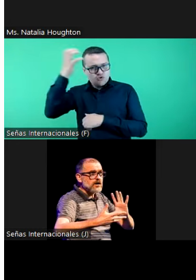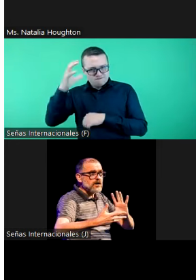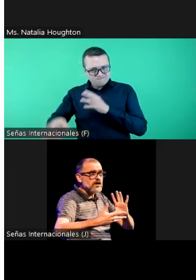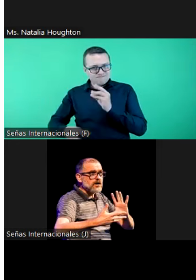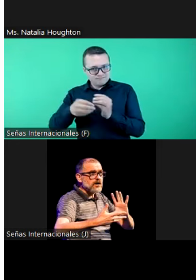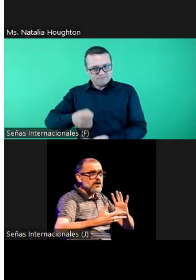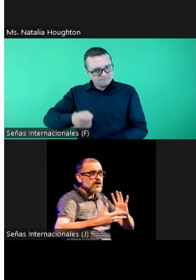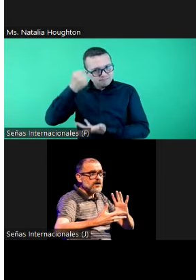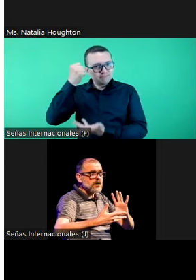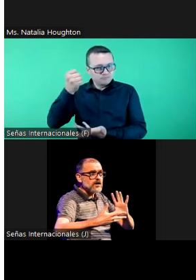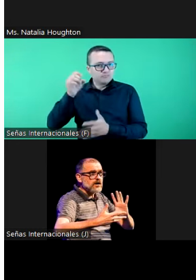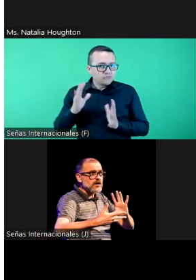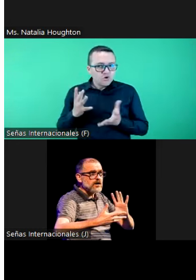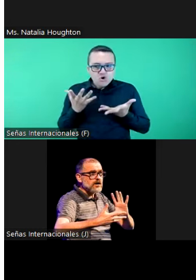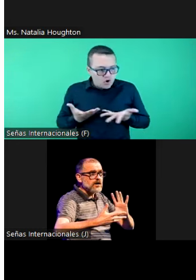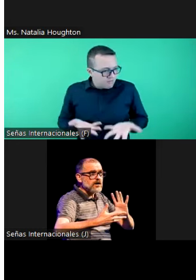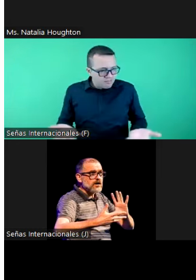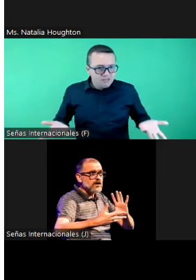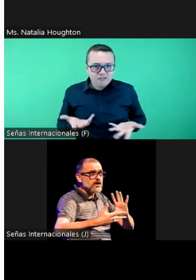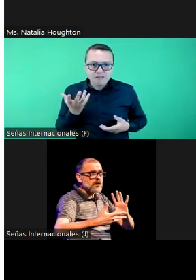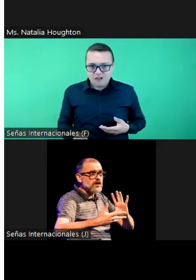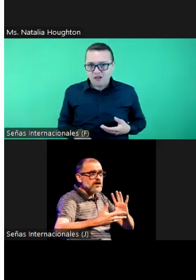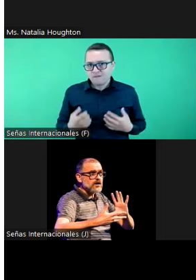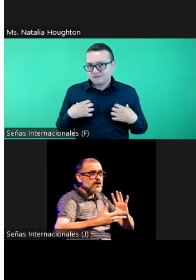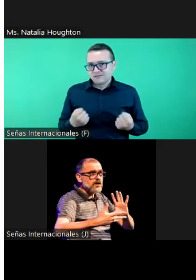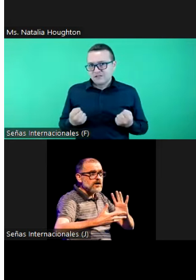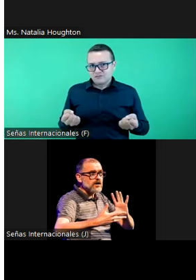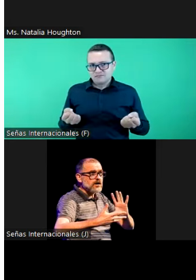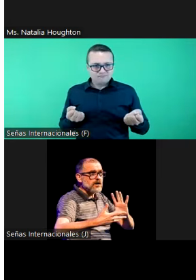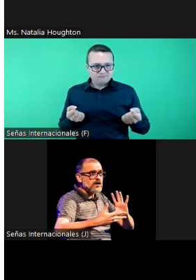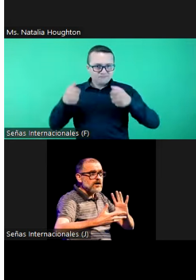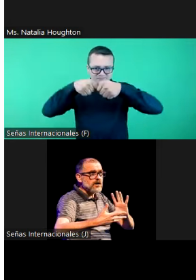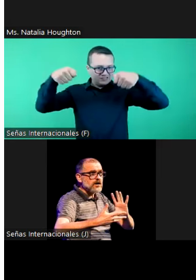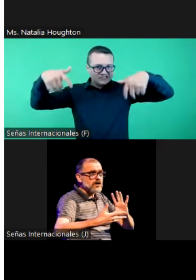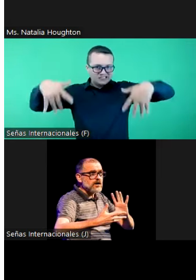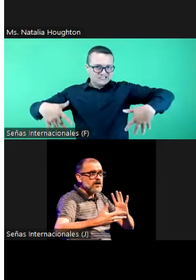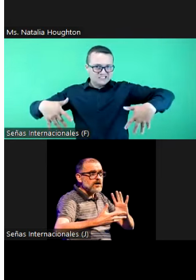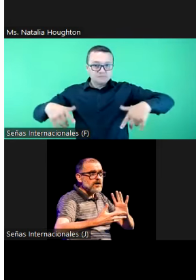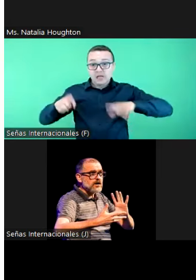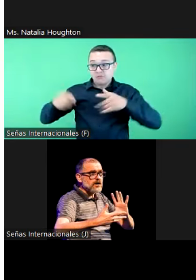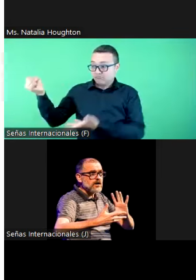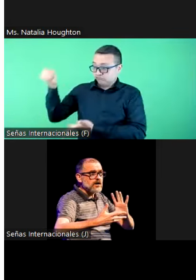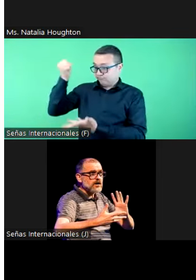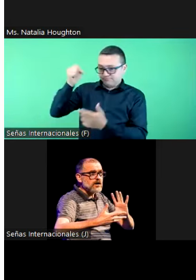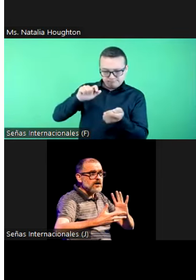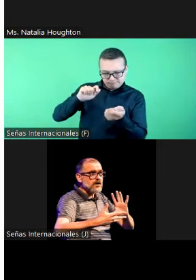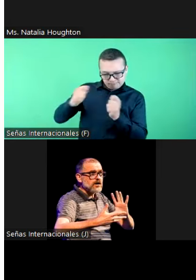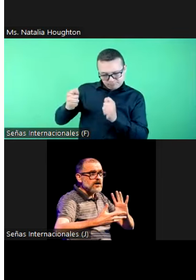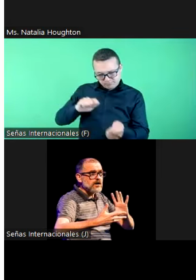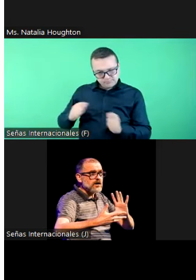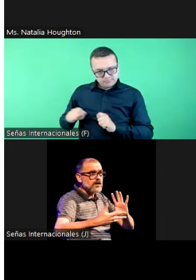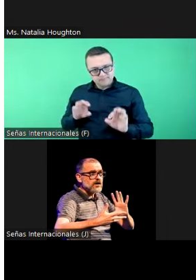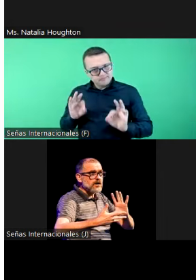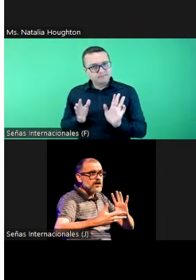public funds apart from what existed in the healthcare services. Sometimes resources were